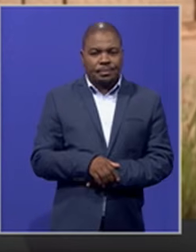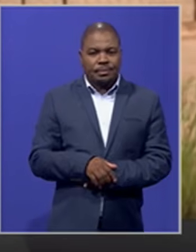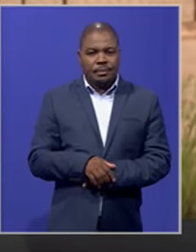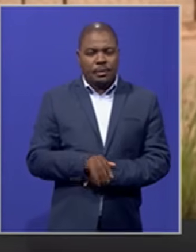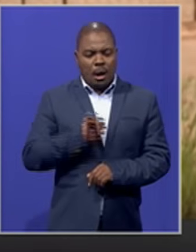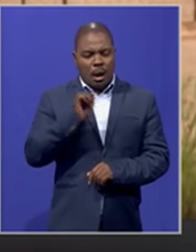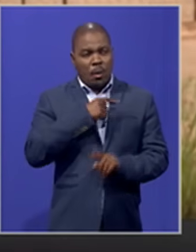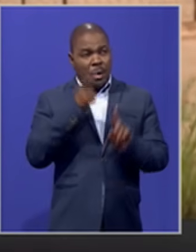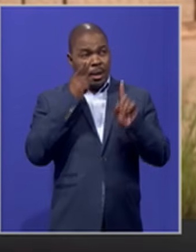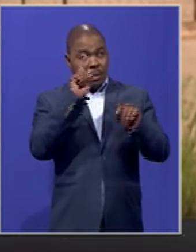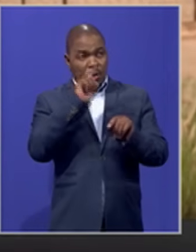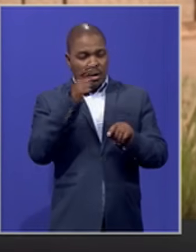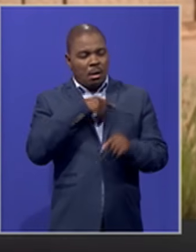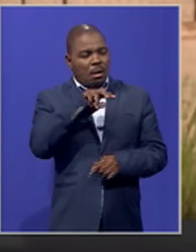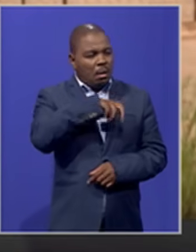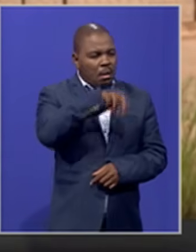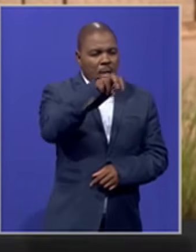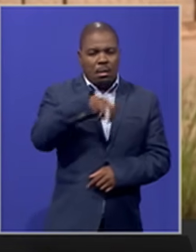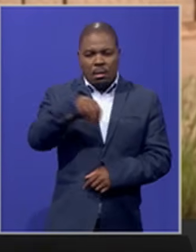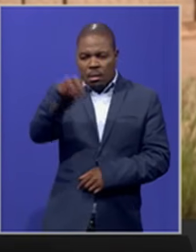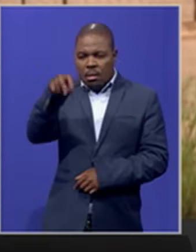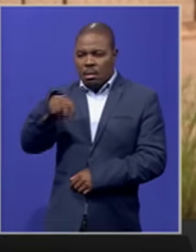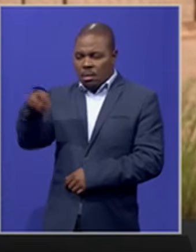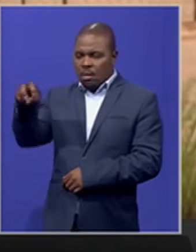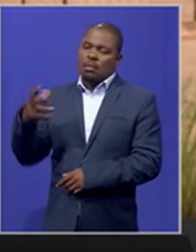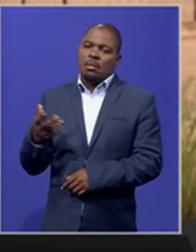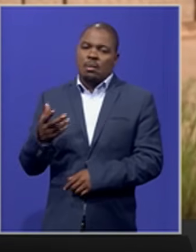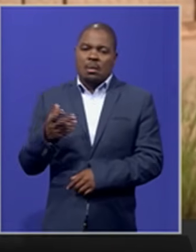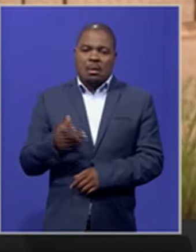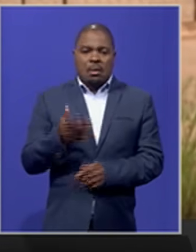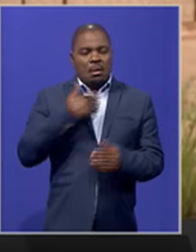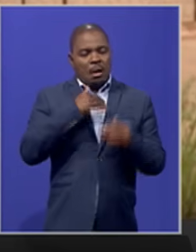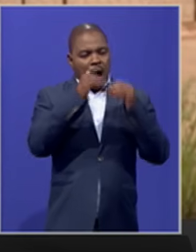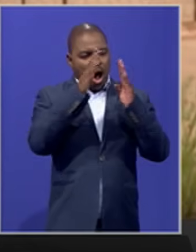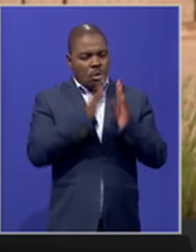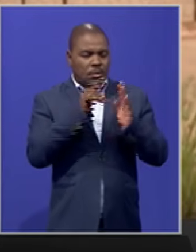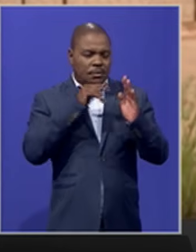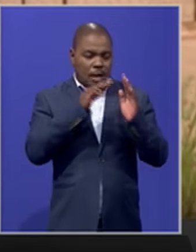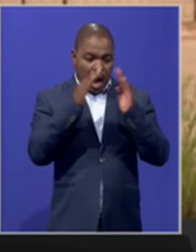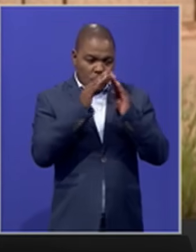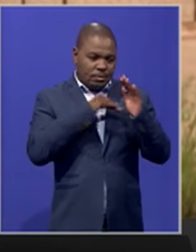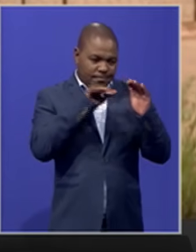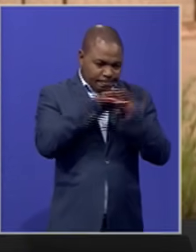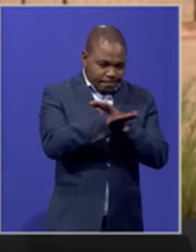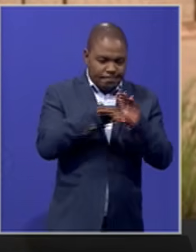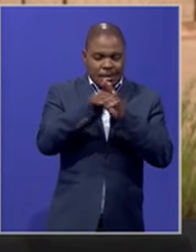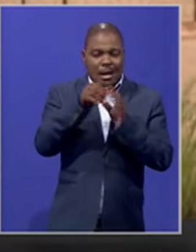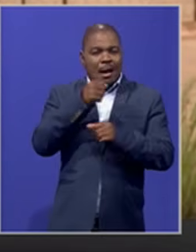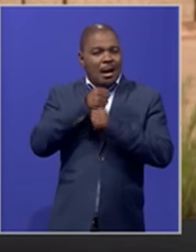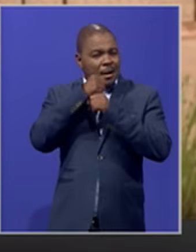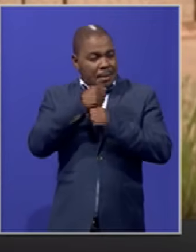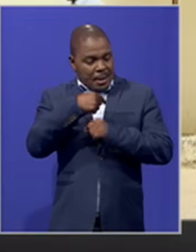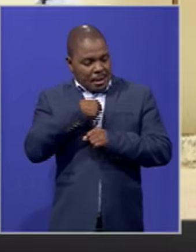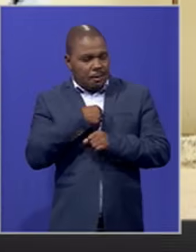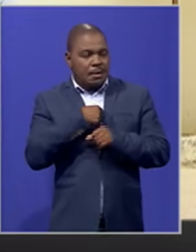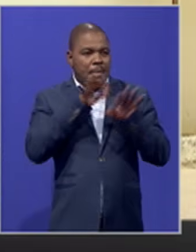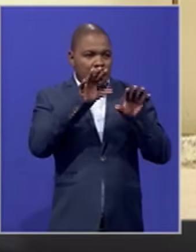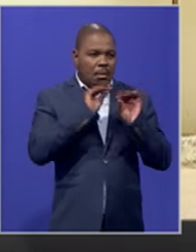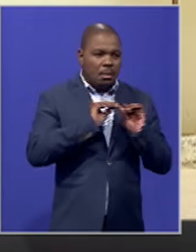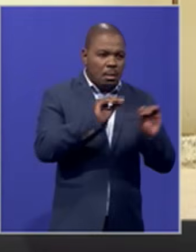gore re tlo go tsamaya re dira di door to door di campaign le go ruta batho ba rona.